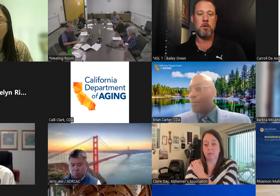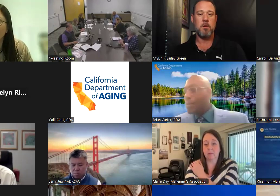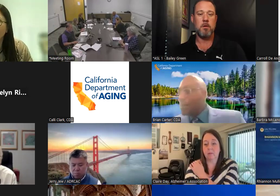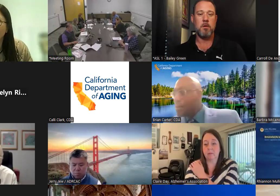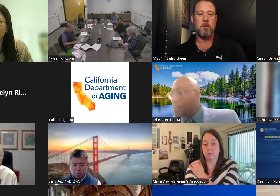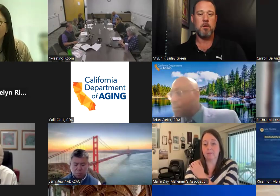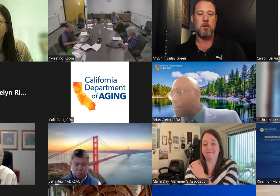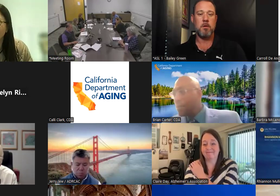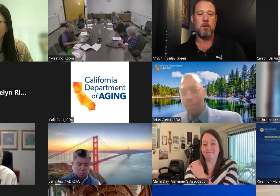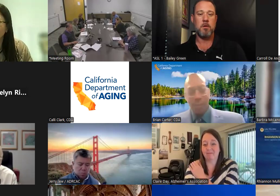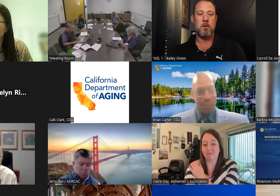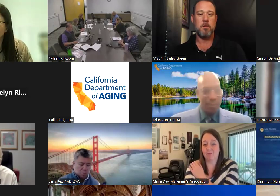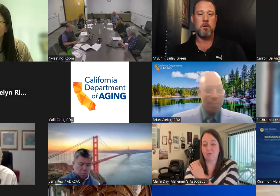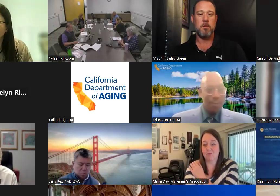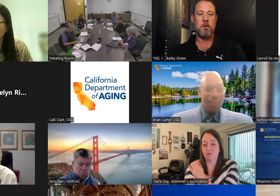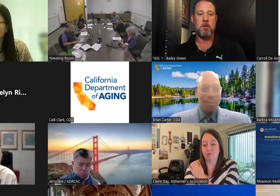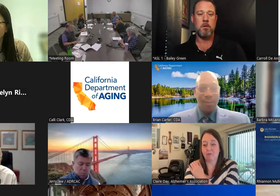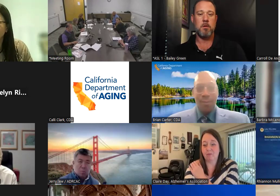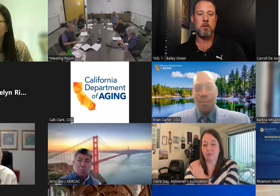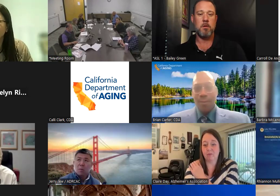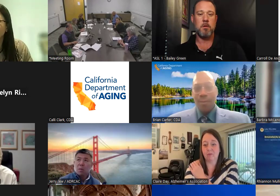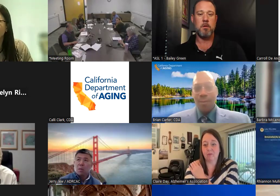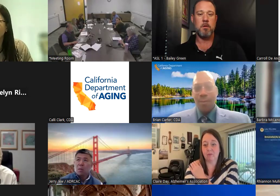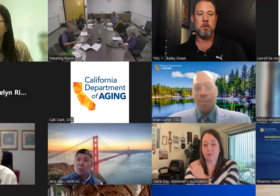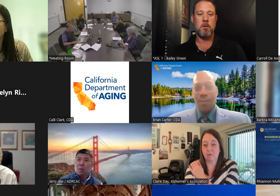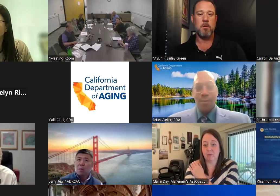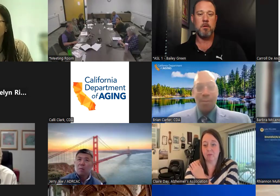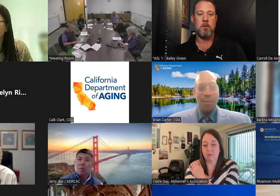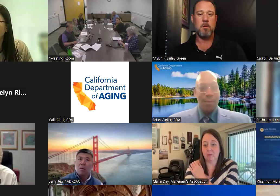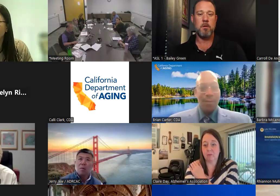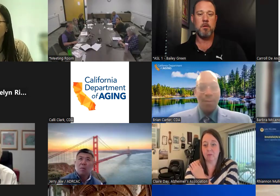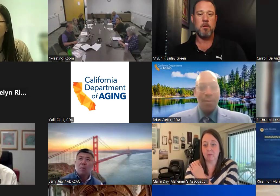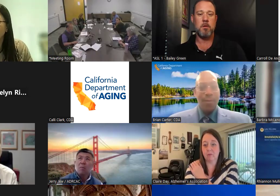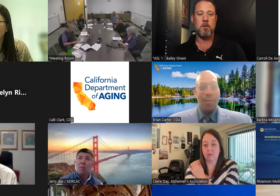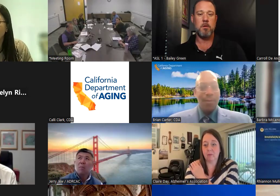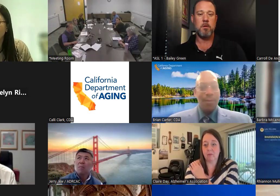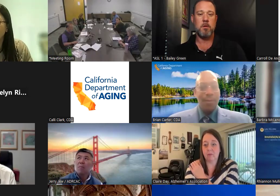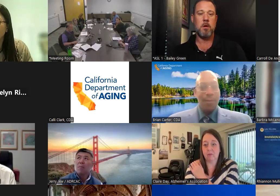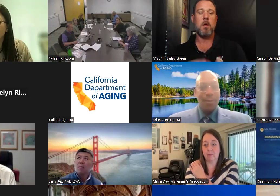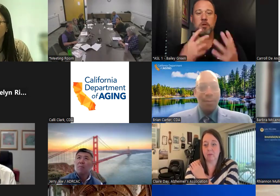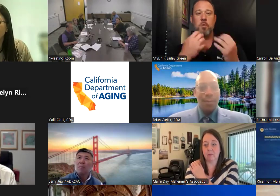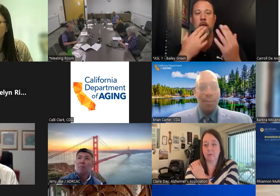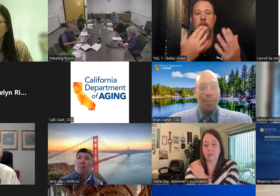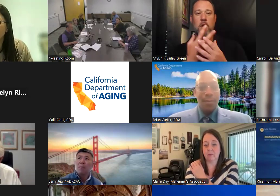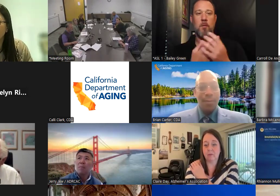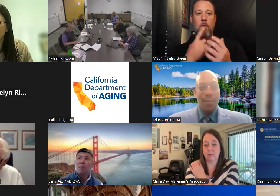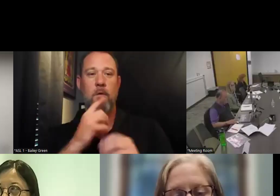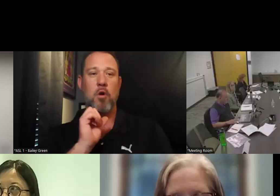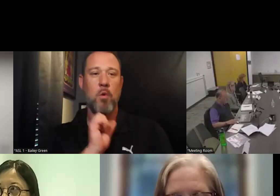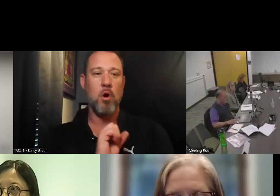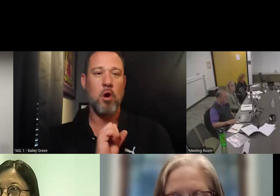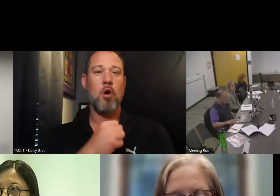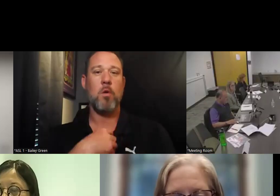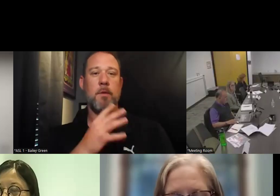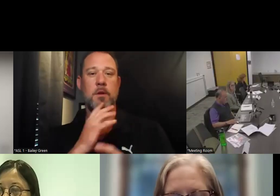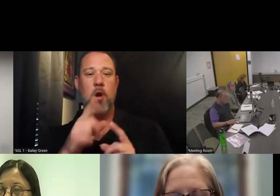Or comments? Doesn't have to be questions. I just want to thank you both for your work. We've been